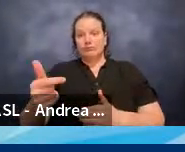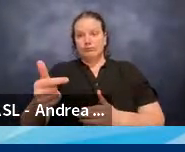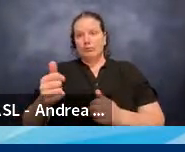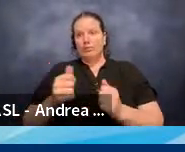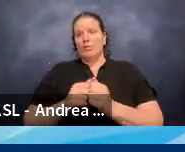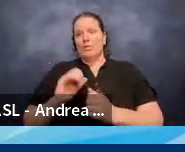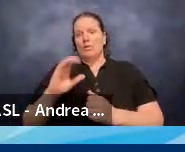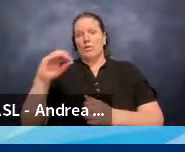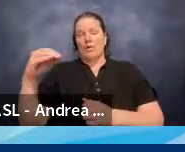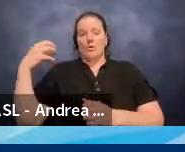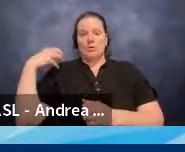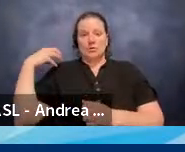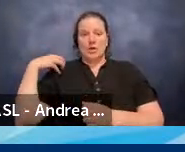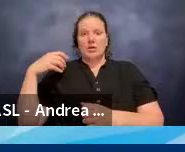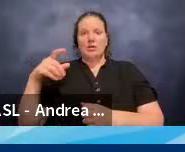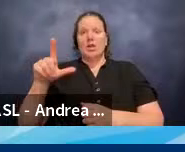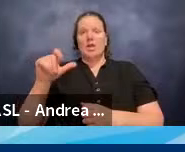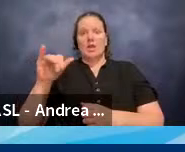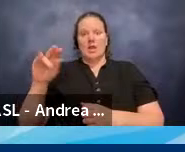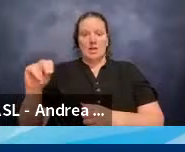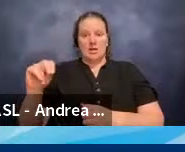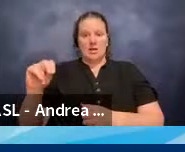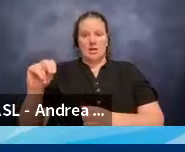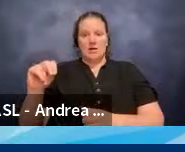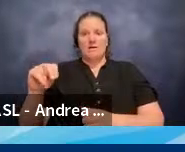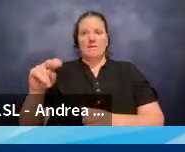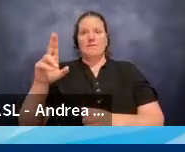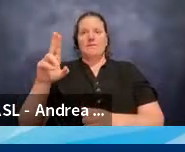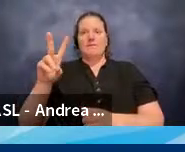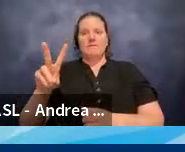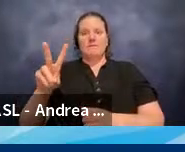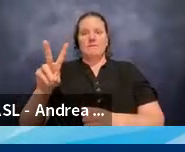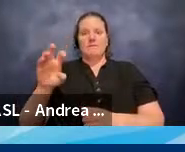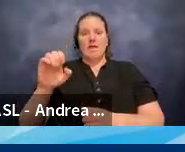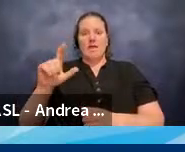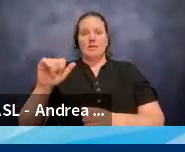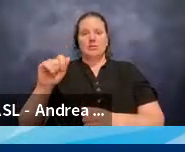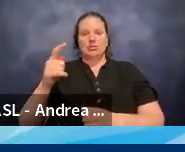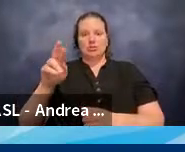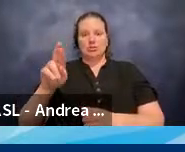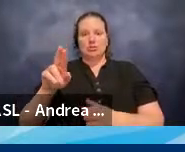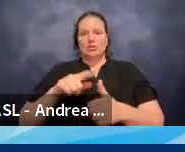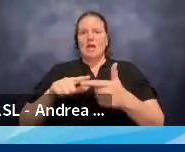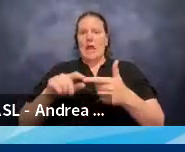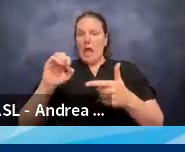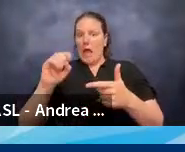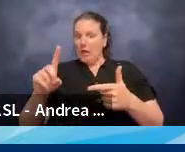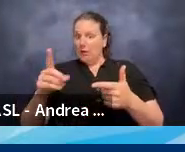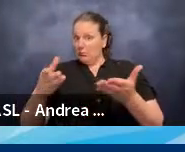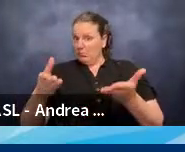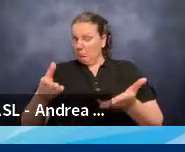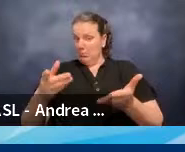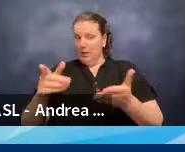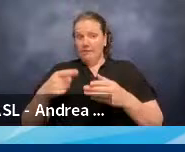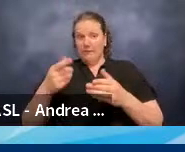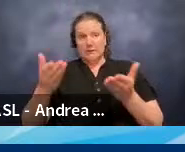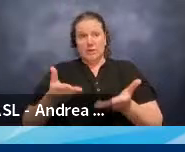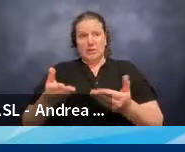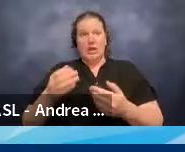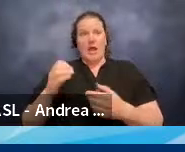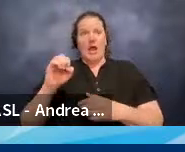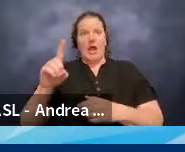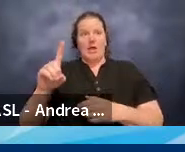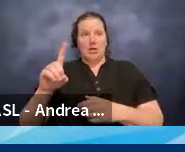our co-chairs, Lynn Valenter, and I don't know if Ed is here yet, but when Ed gets here, our other co-chair, Ed